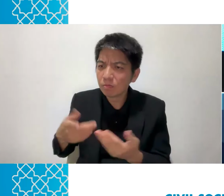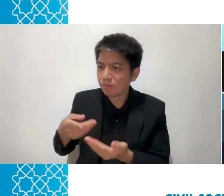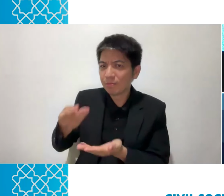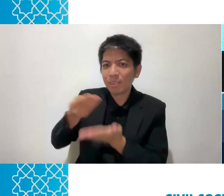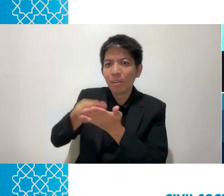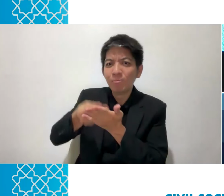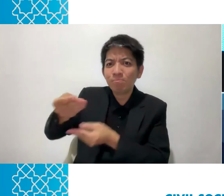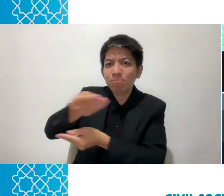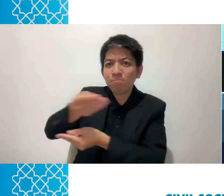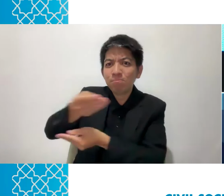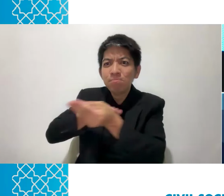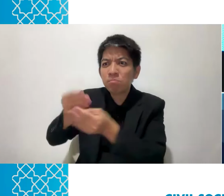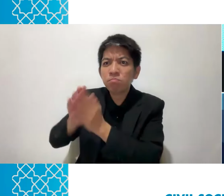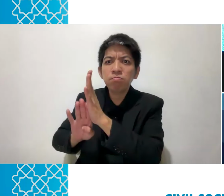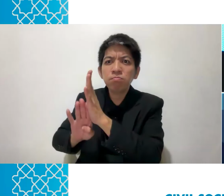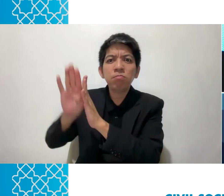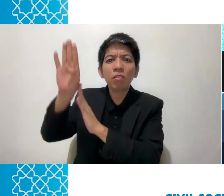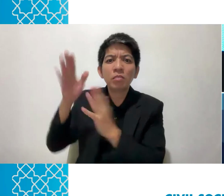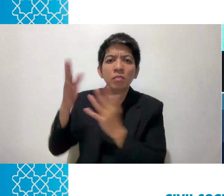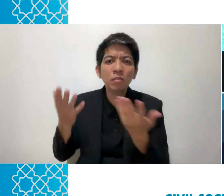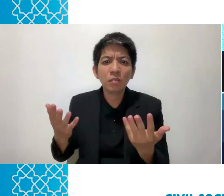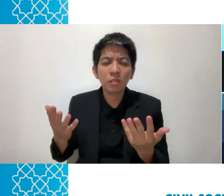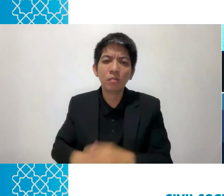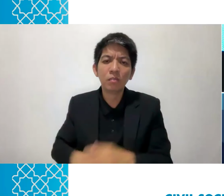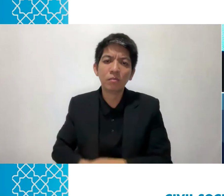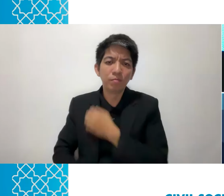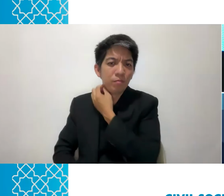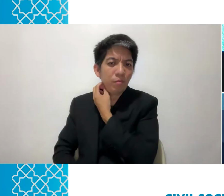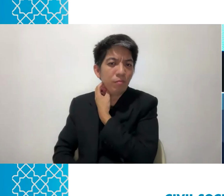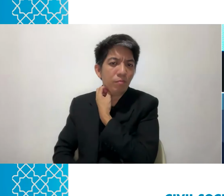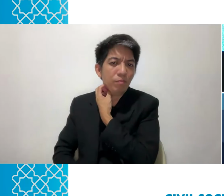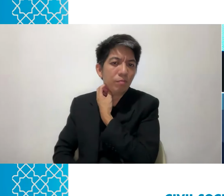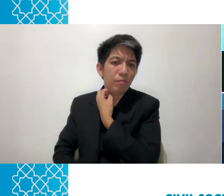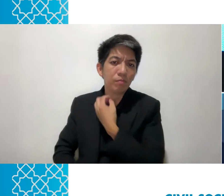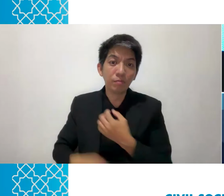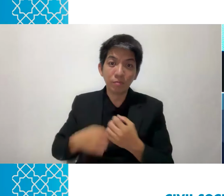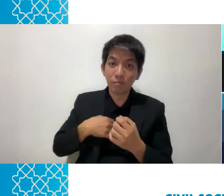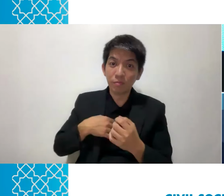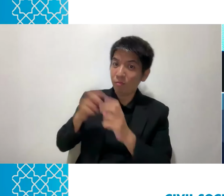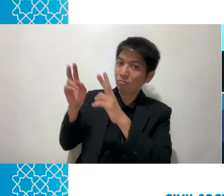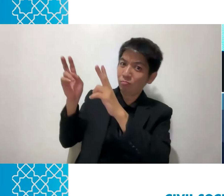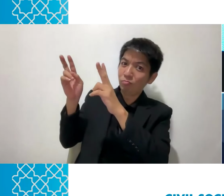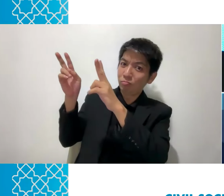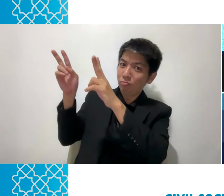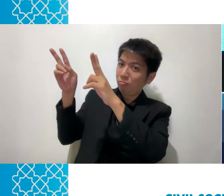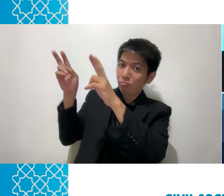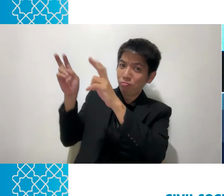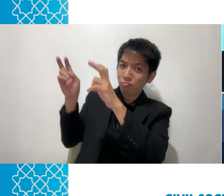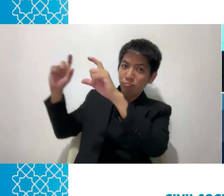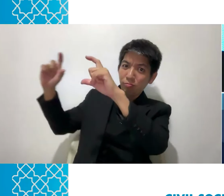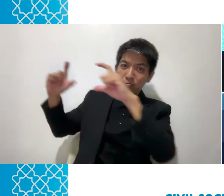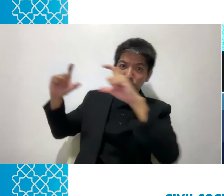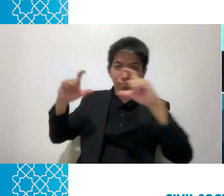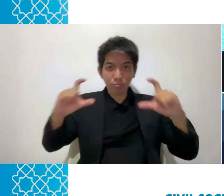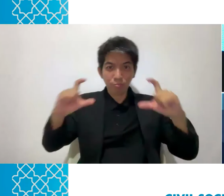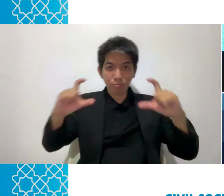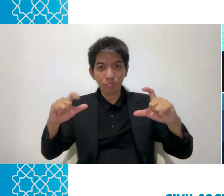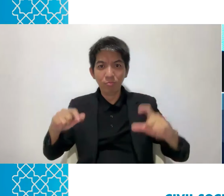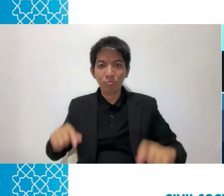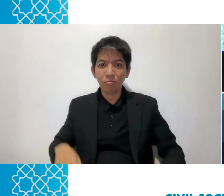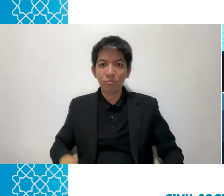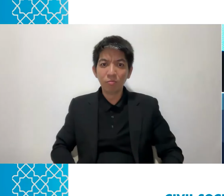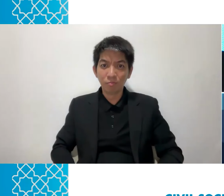would cite this from a reference example. Like if we as an organizations were doing workshops.